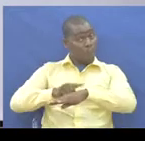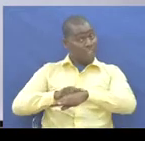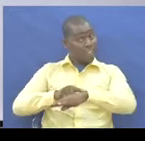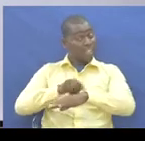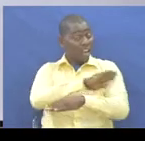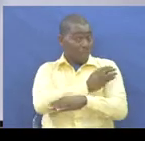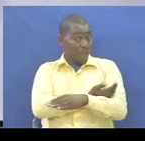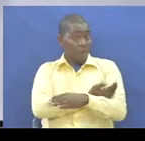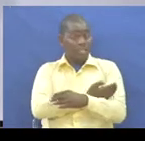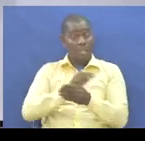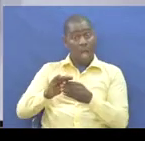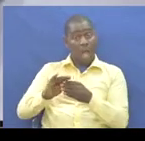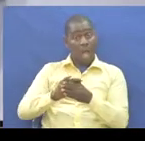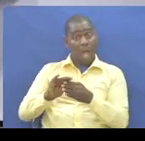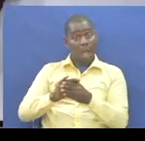when